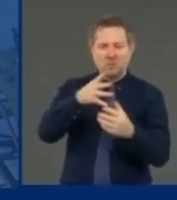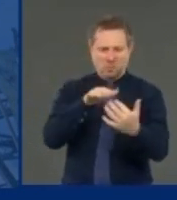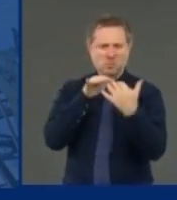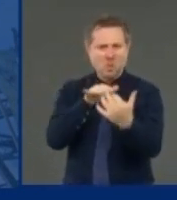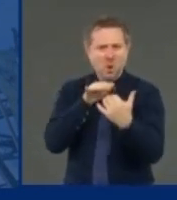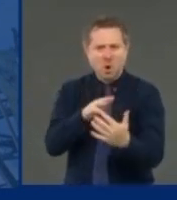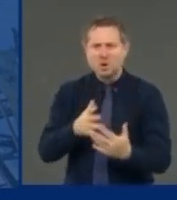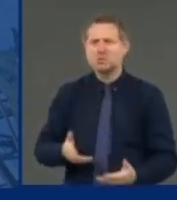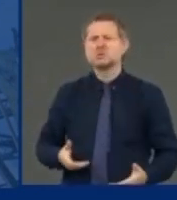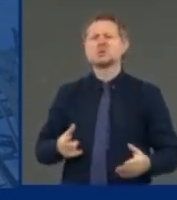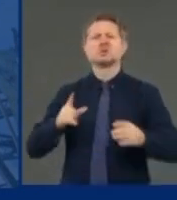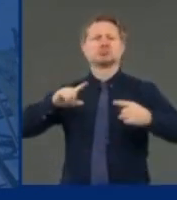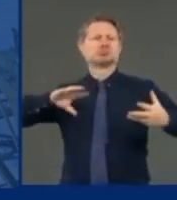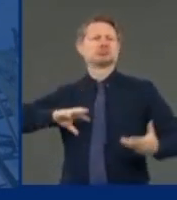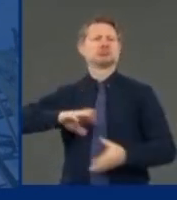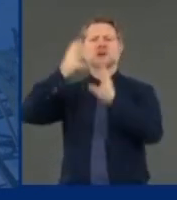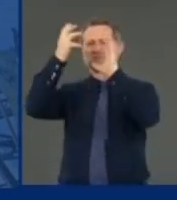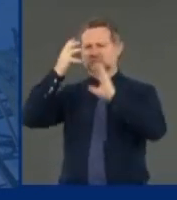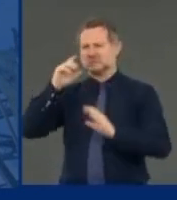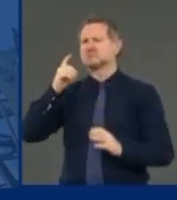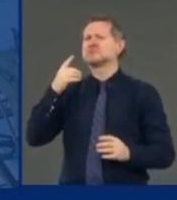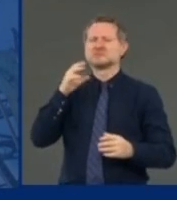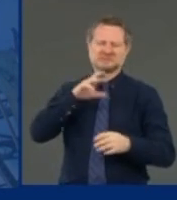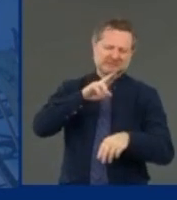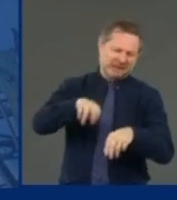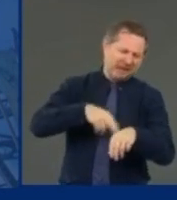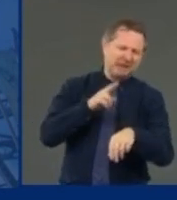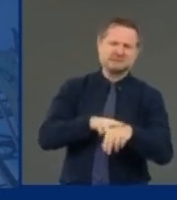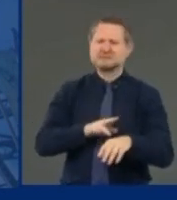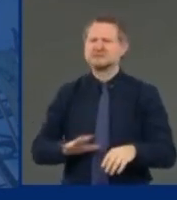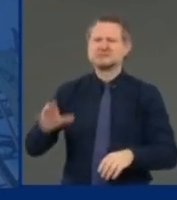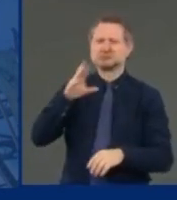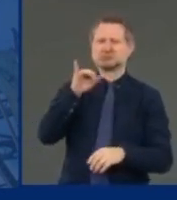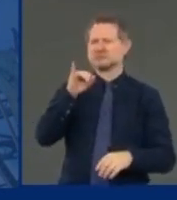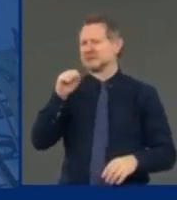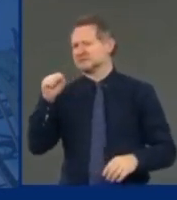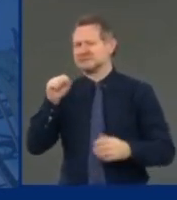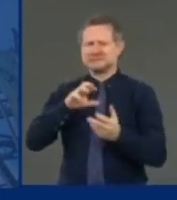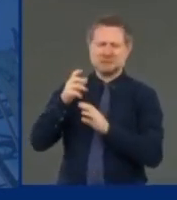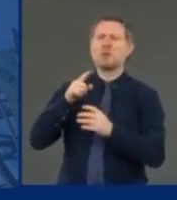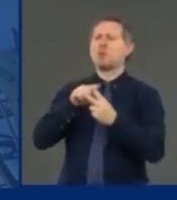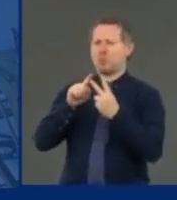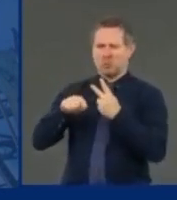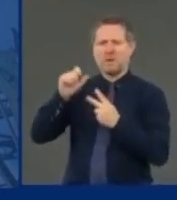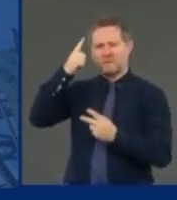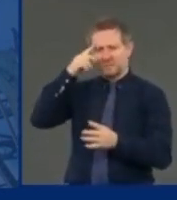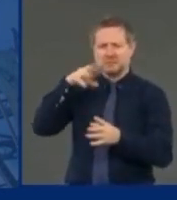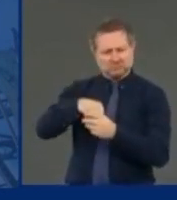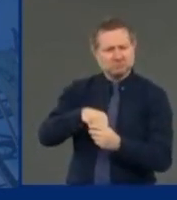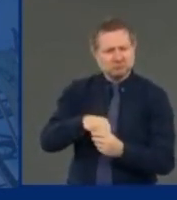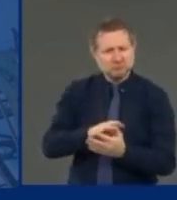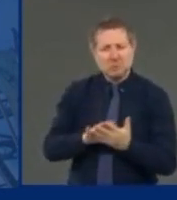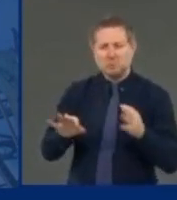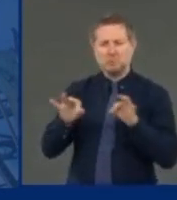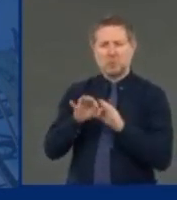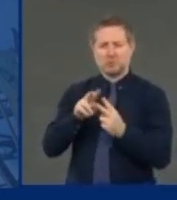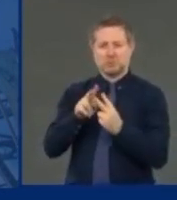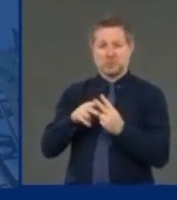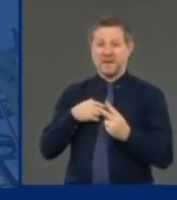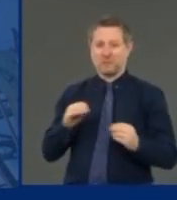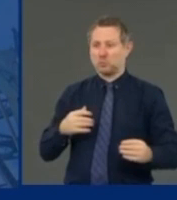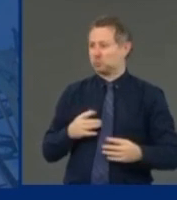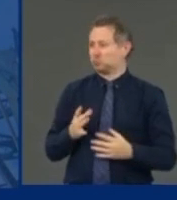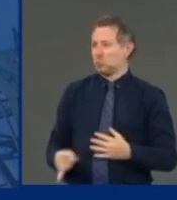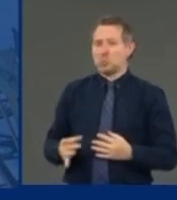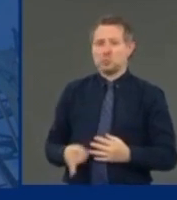crisis, real national crisis. But that's the only time it's really vital, where you don't have a choice